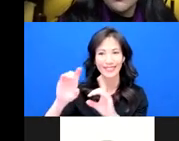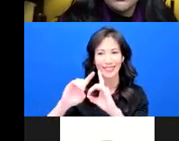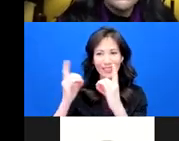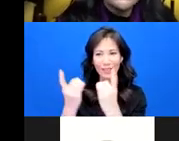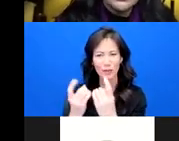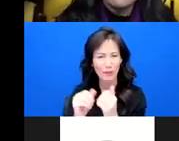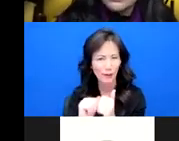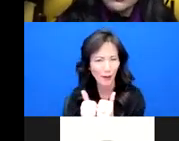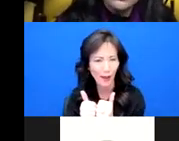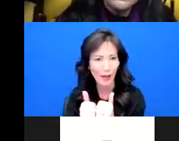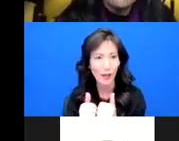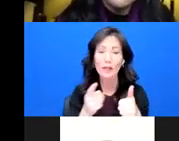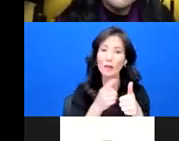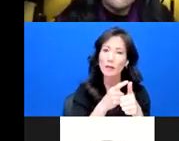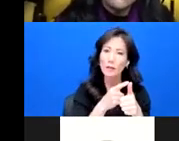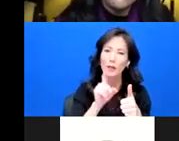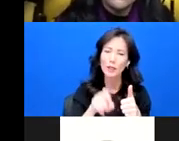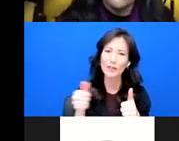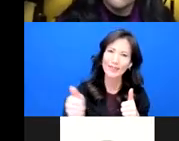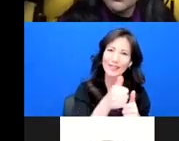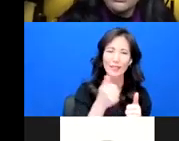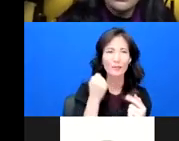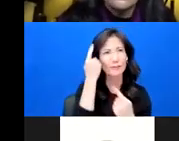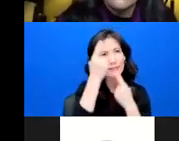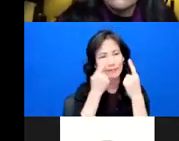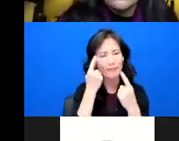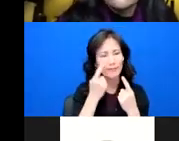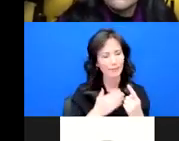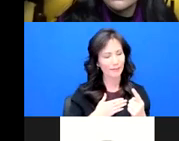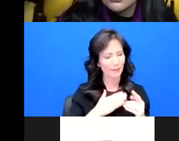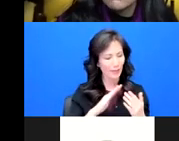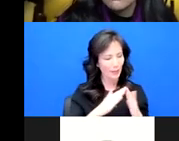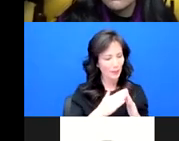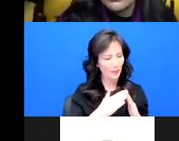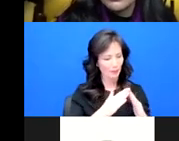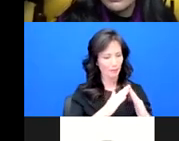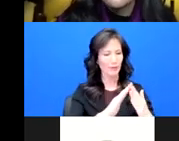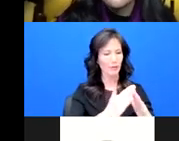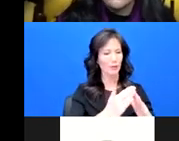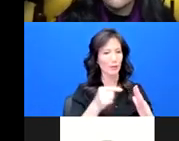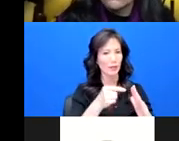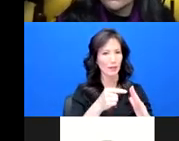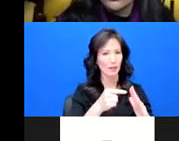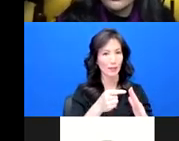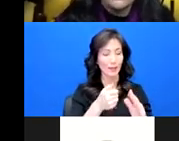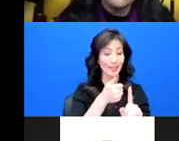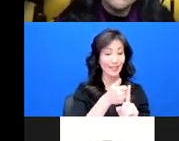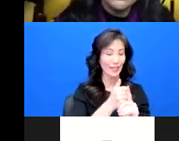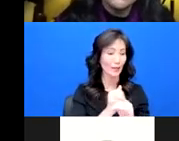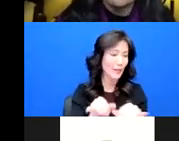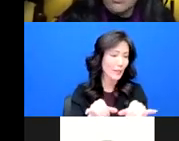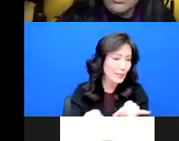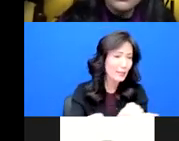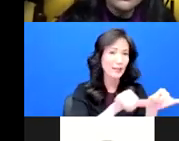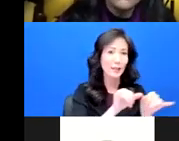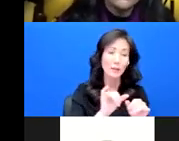first question to kind of ask yourself and think through with your community is, does the community have a shared culture, characteristic,